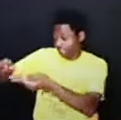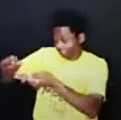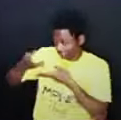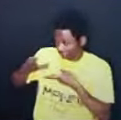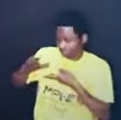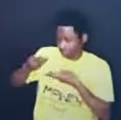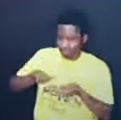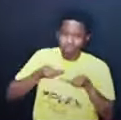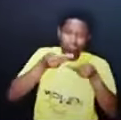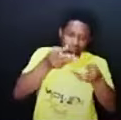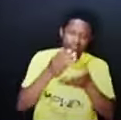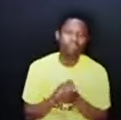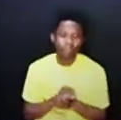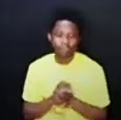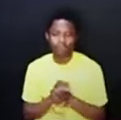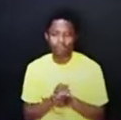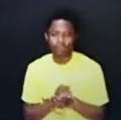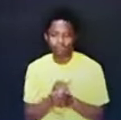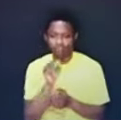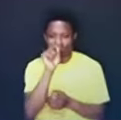Verse 3.